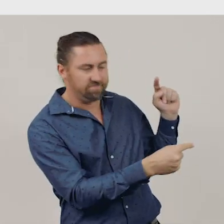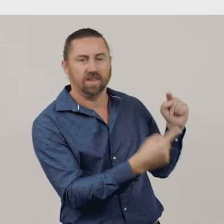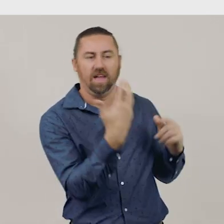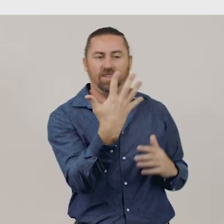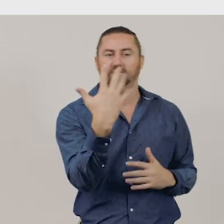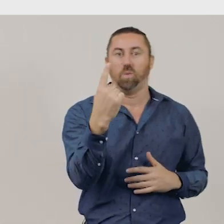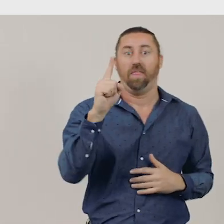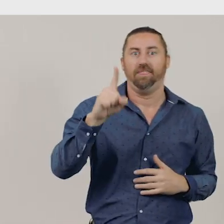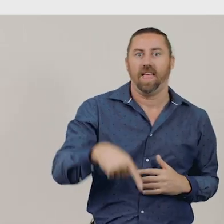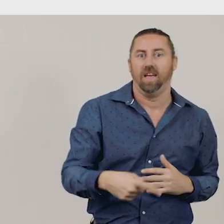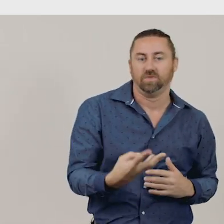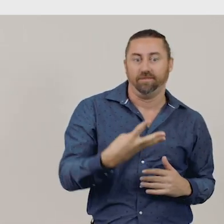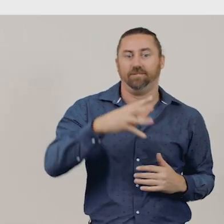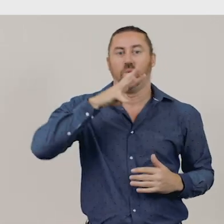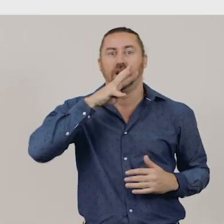of